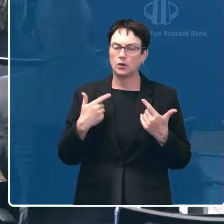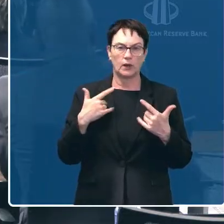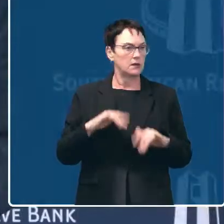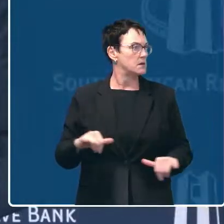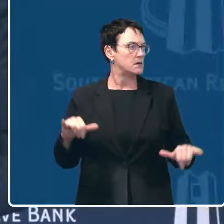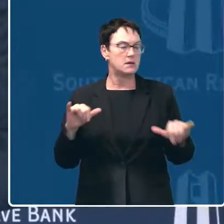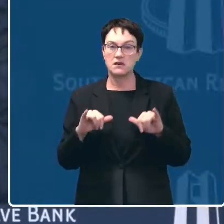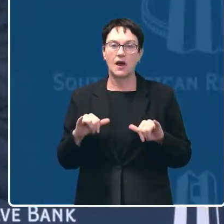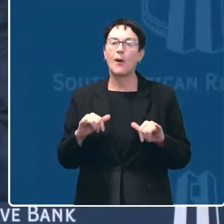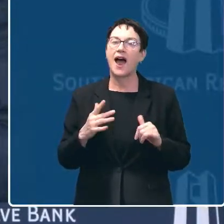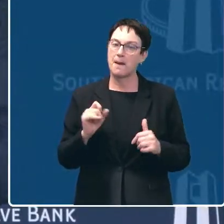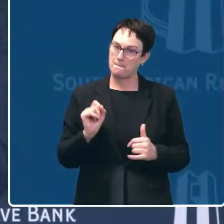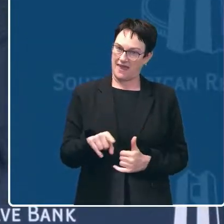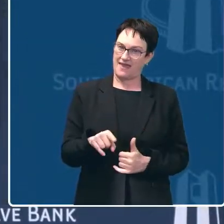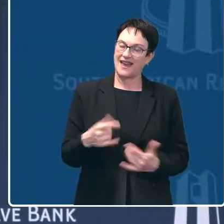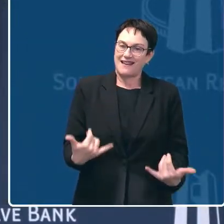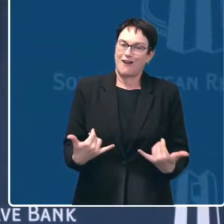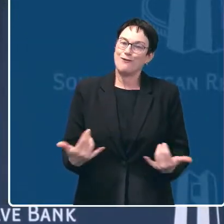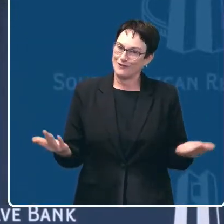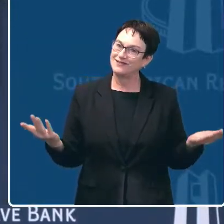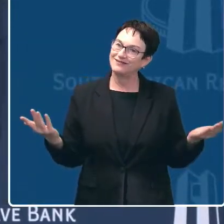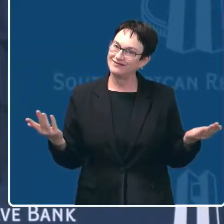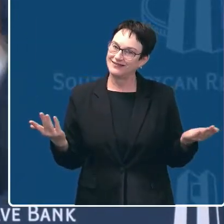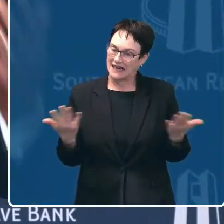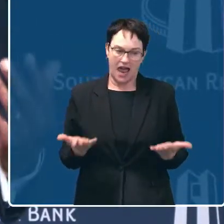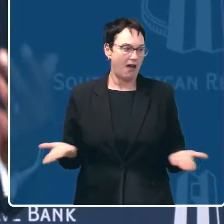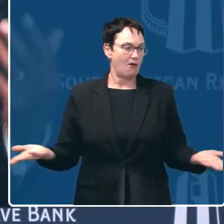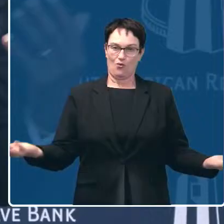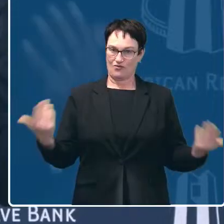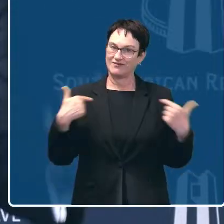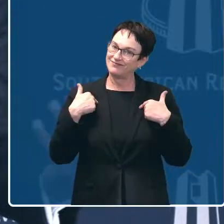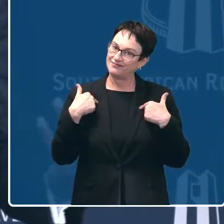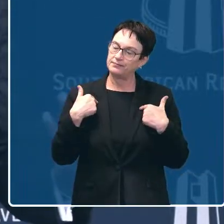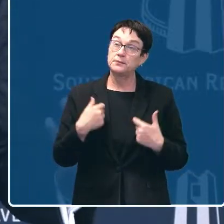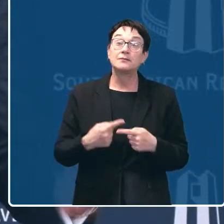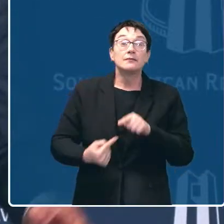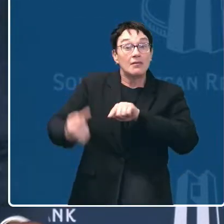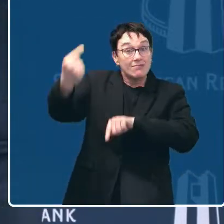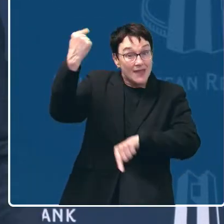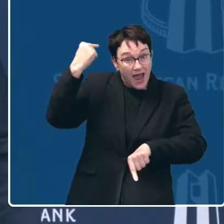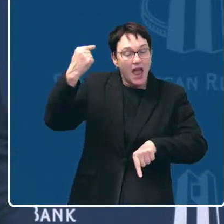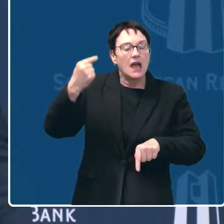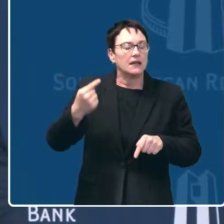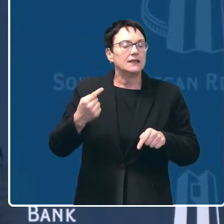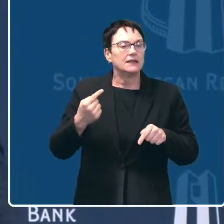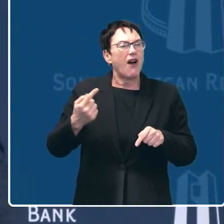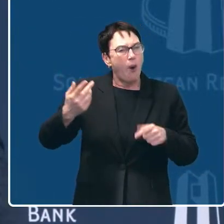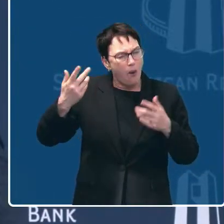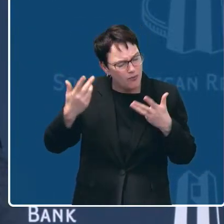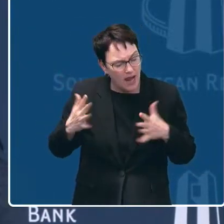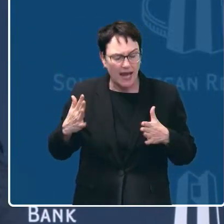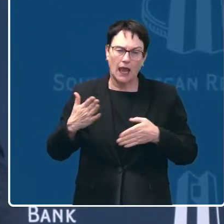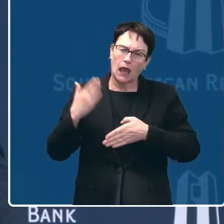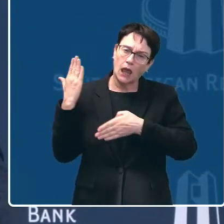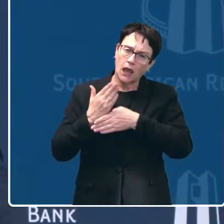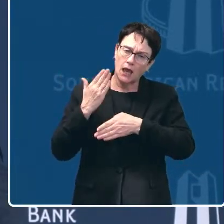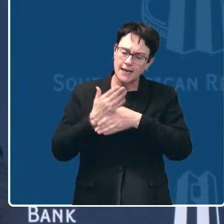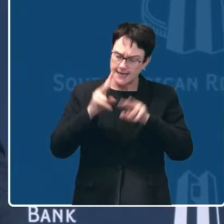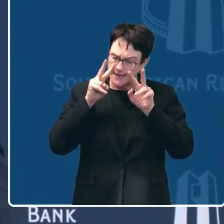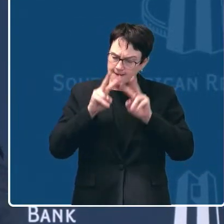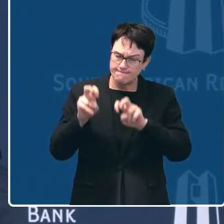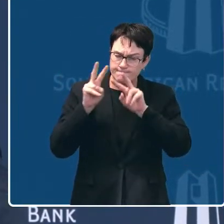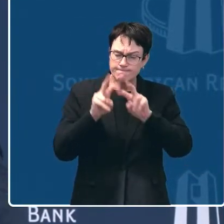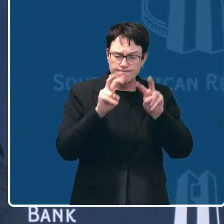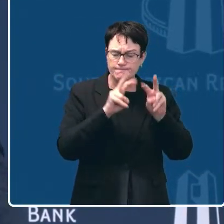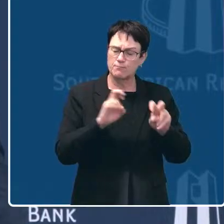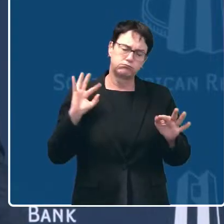us. So the work was done then. We have not decided what